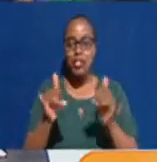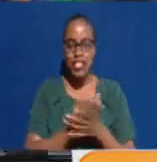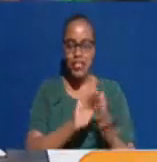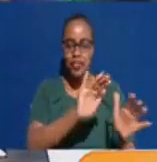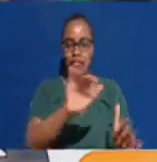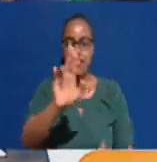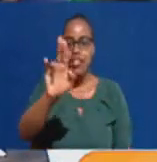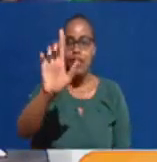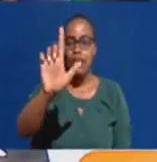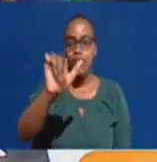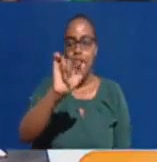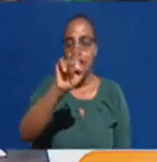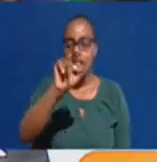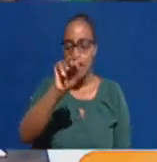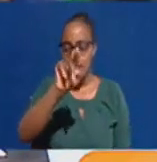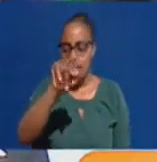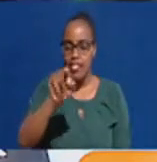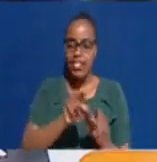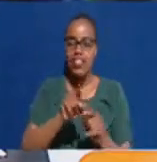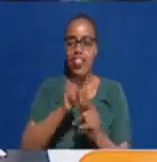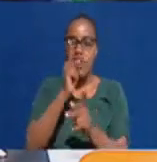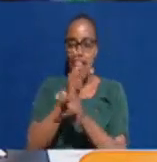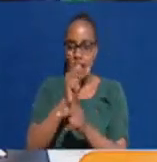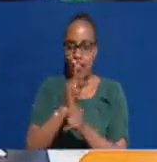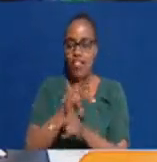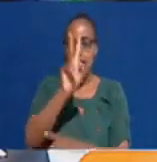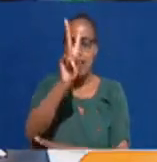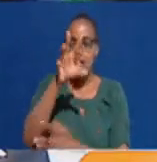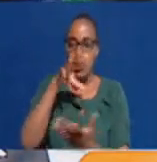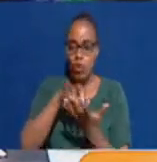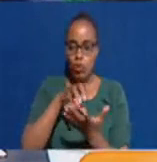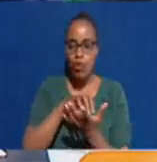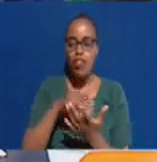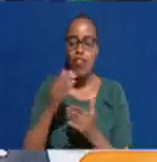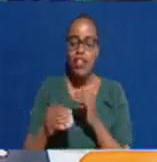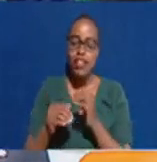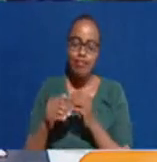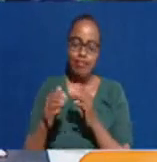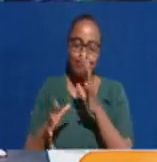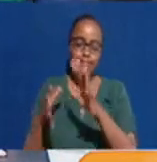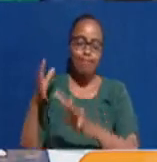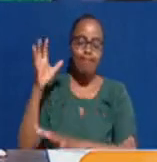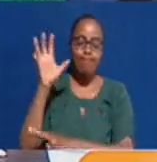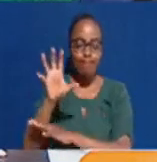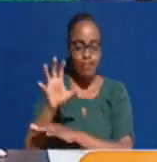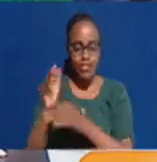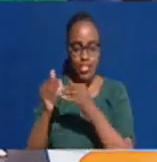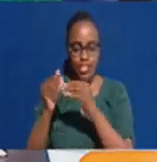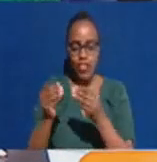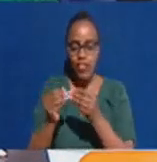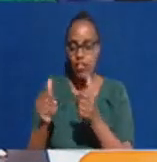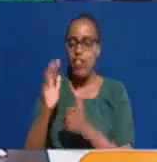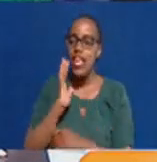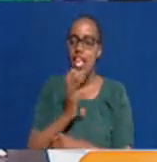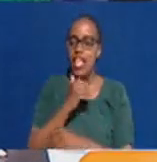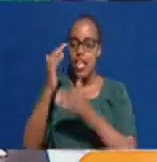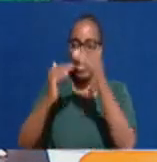Ulinzi men's handball team maintained their second position in the Kenya Handball League table after edging out Kenyatta